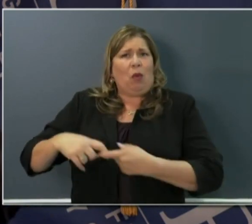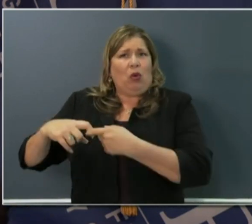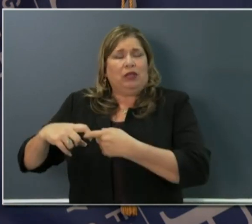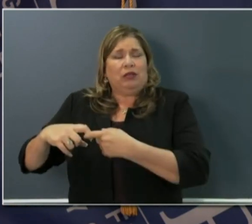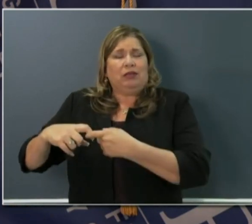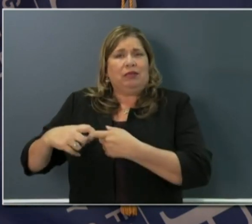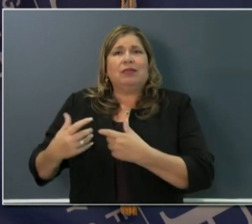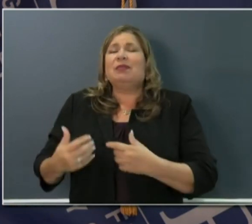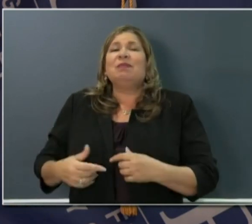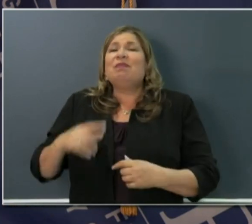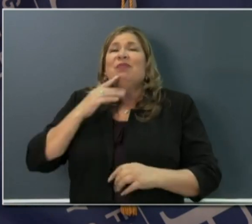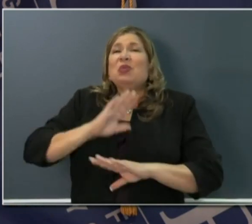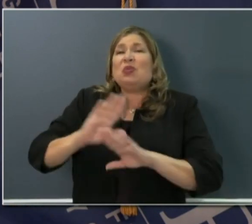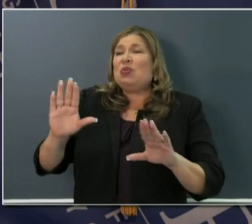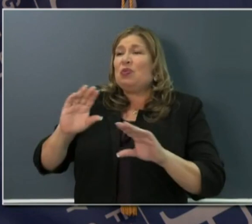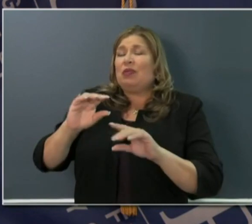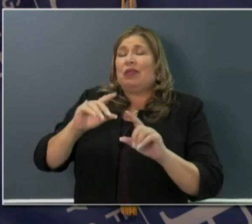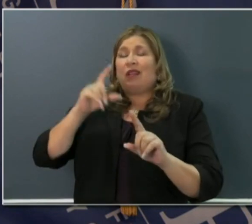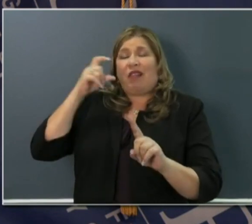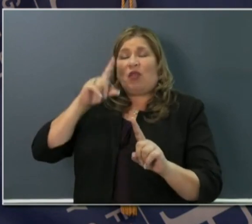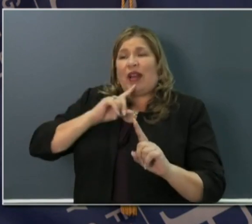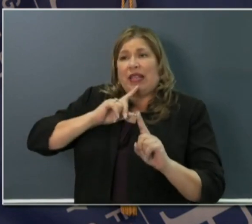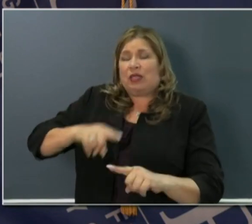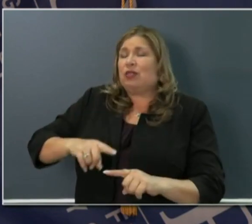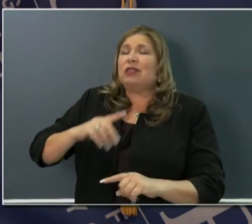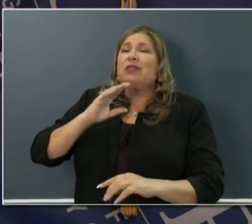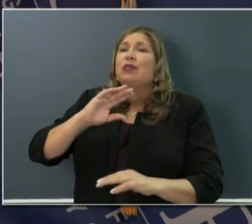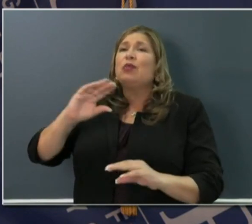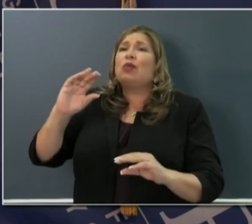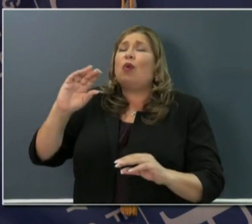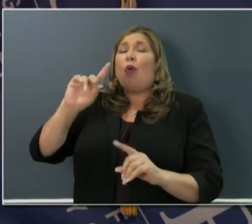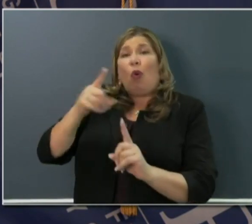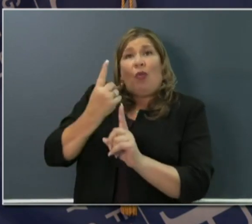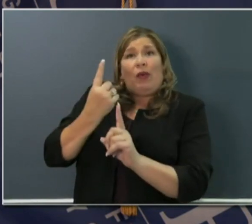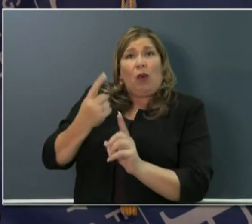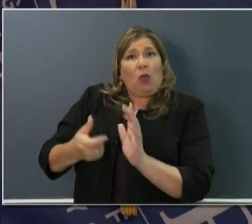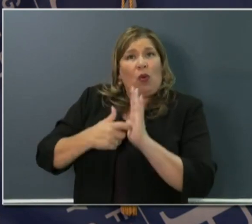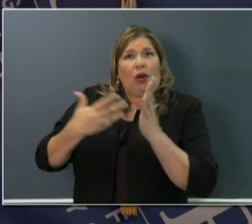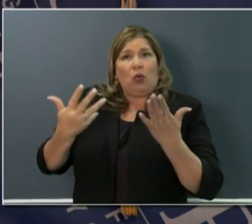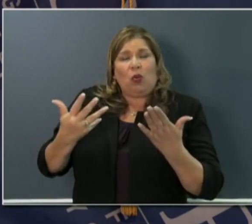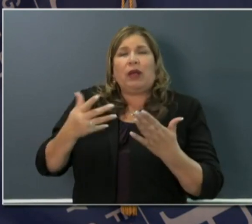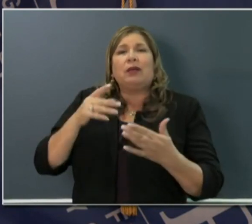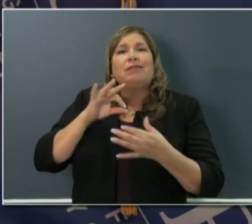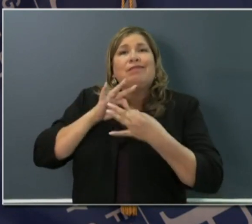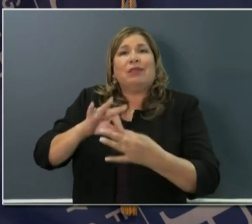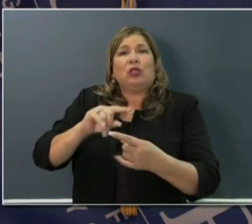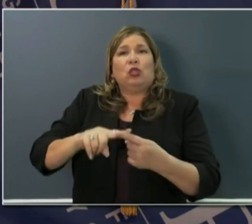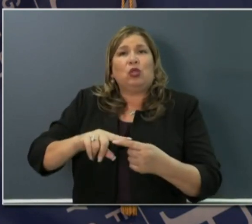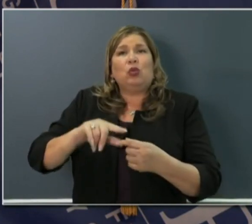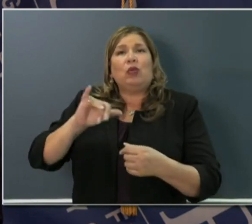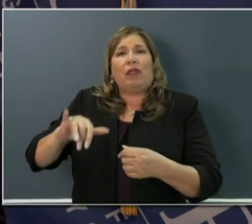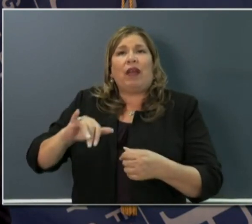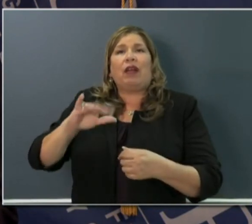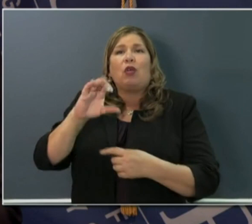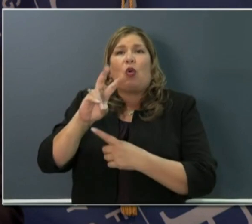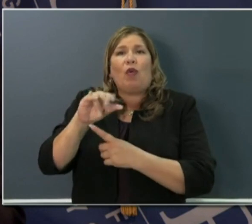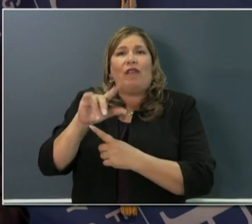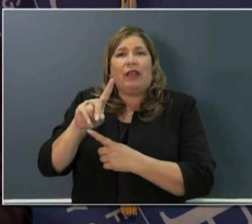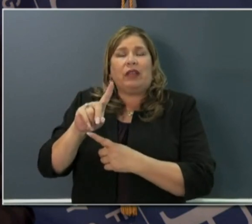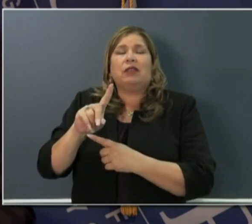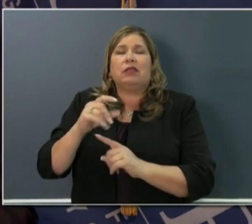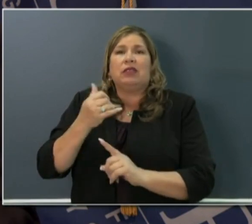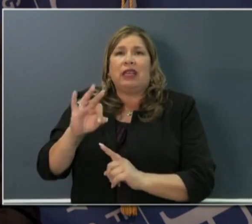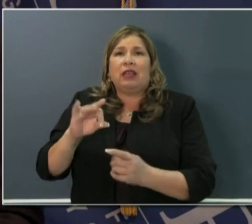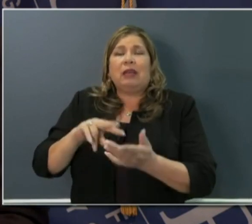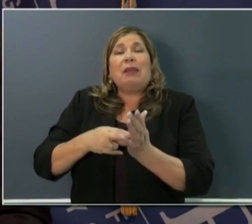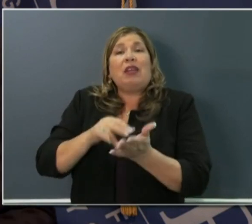no, but it is COVID related and some form of documentation. And we want to ease the document side of